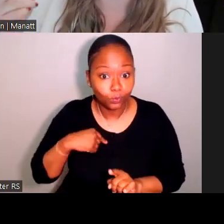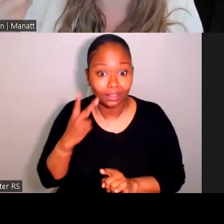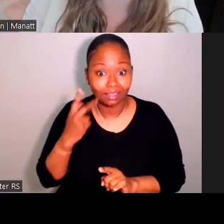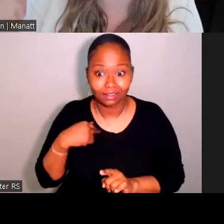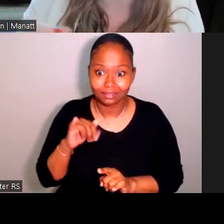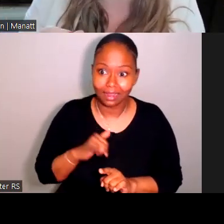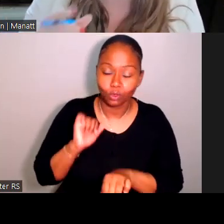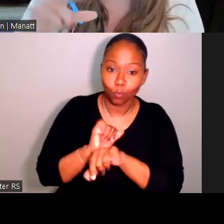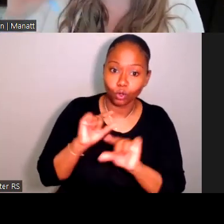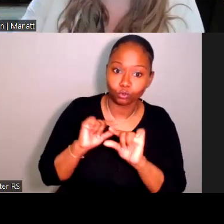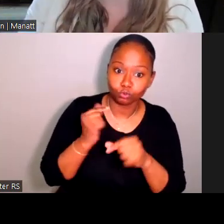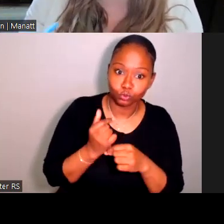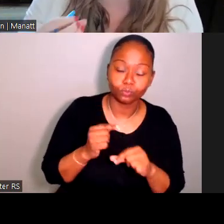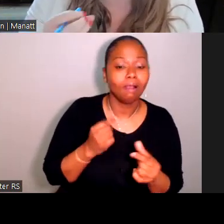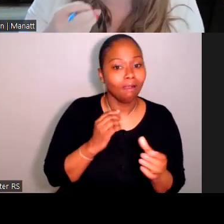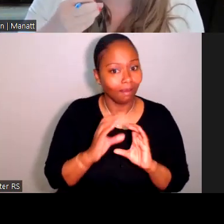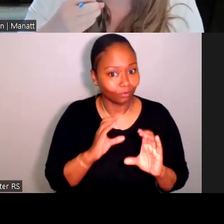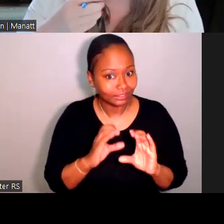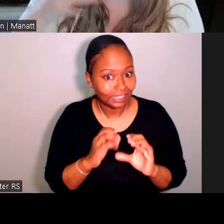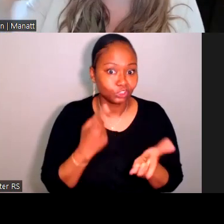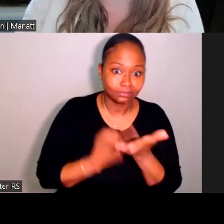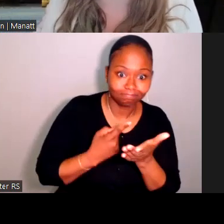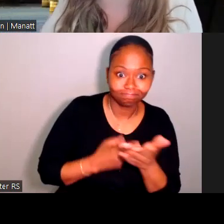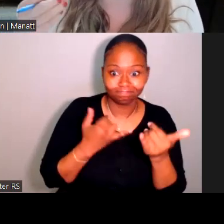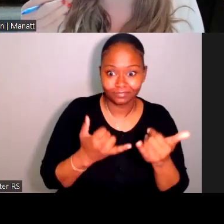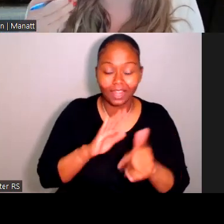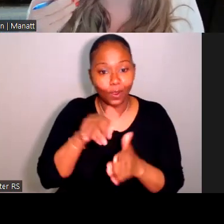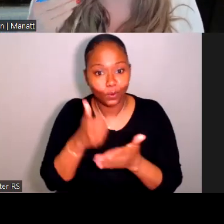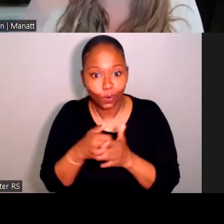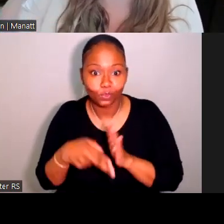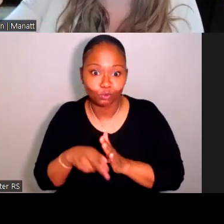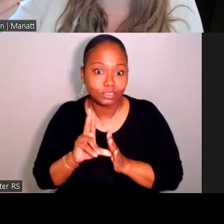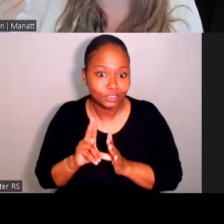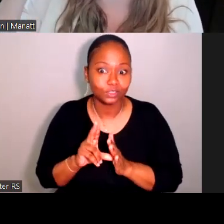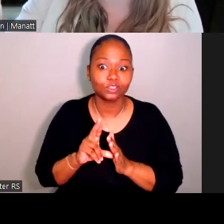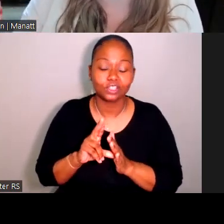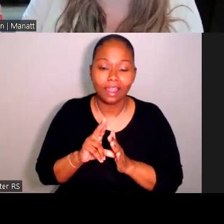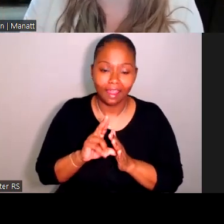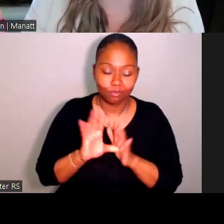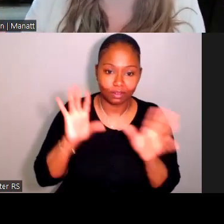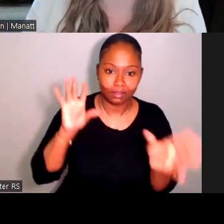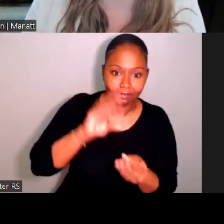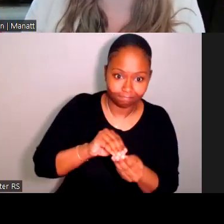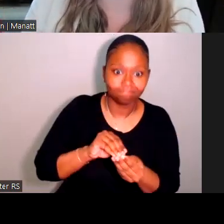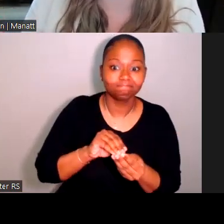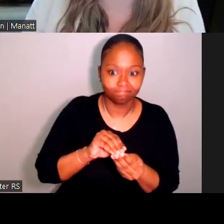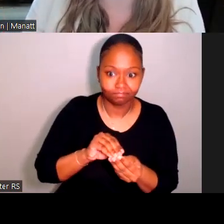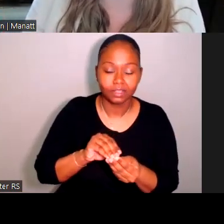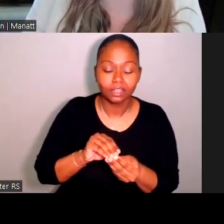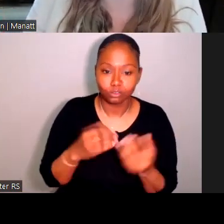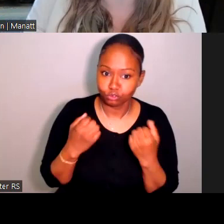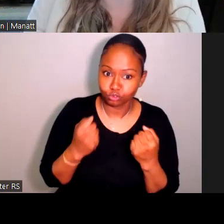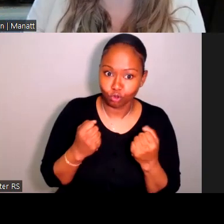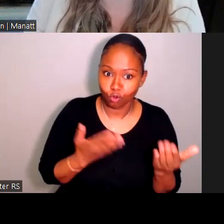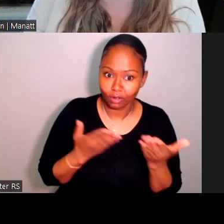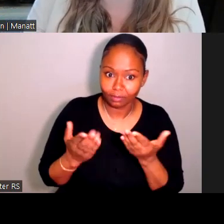all of the written comments and chat comments submitted, all of the research, and put together straw man recommendations for us to